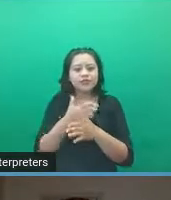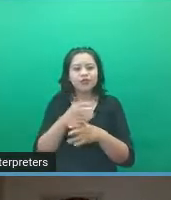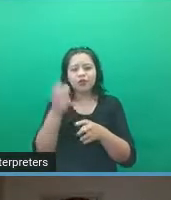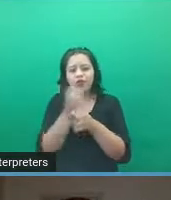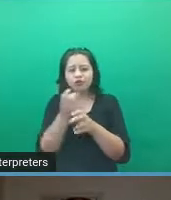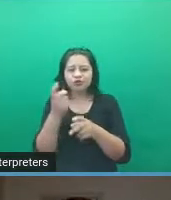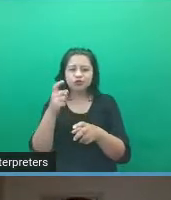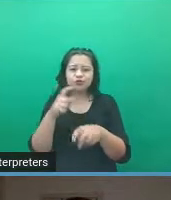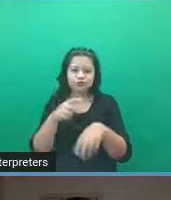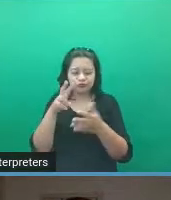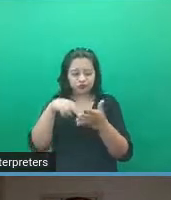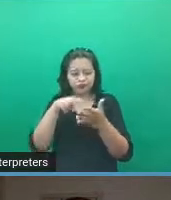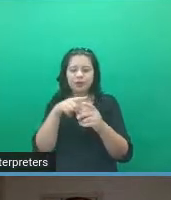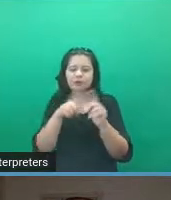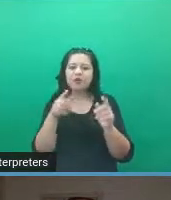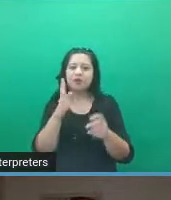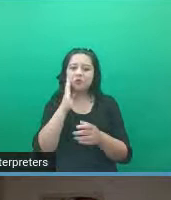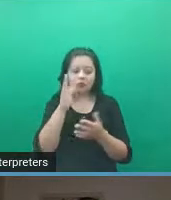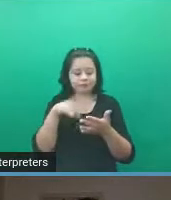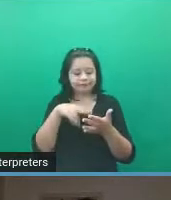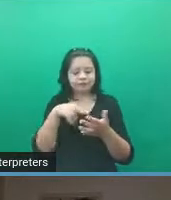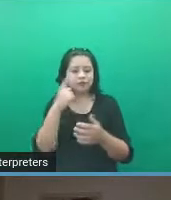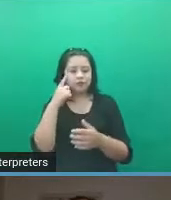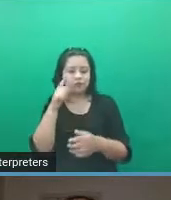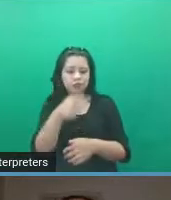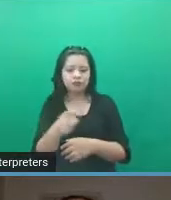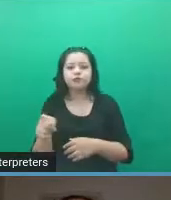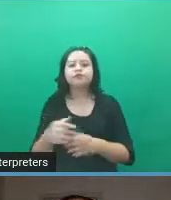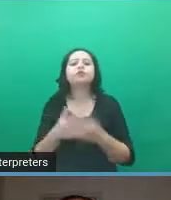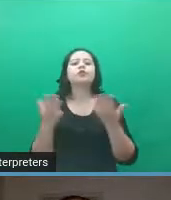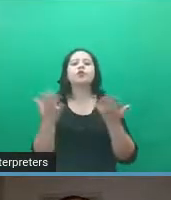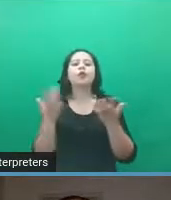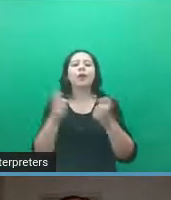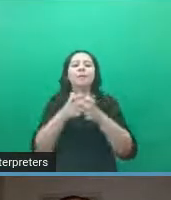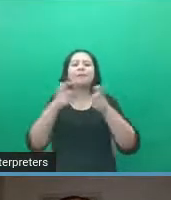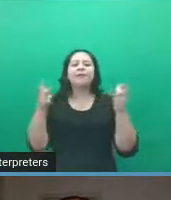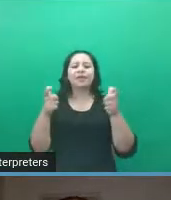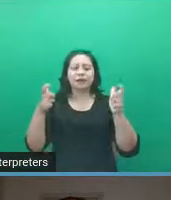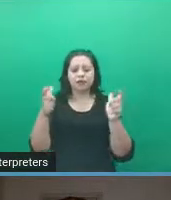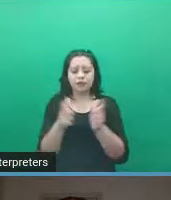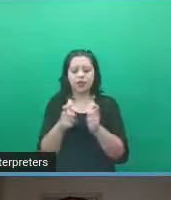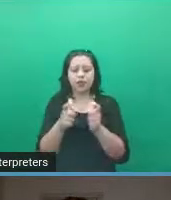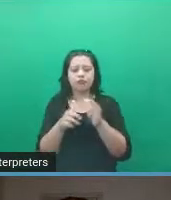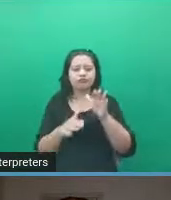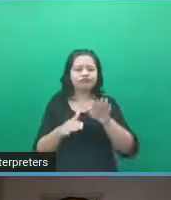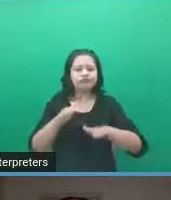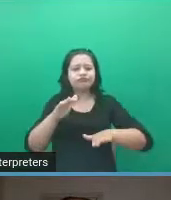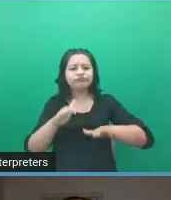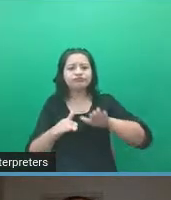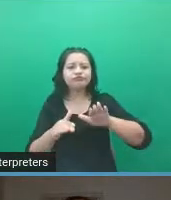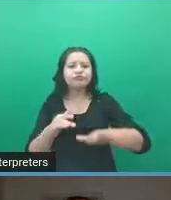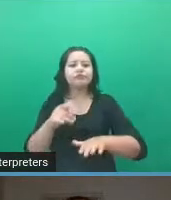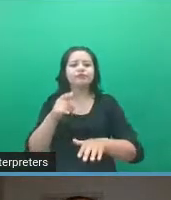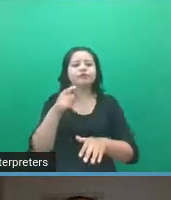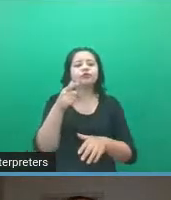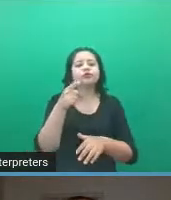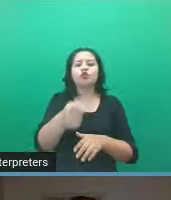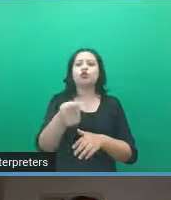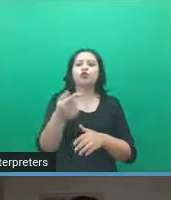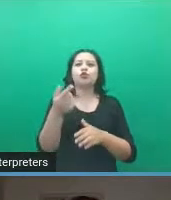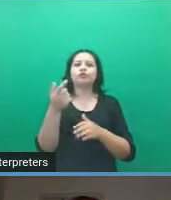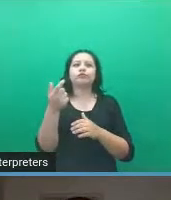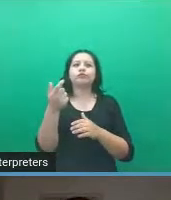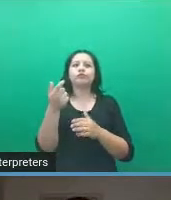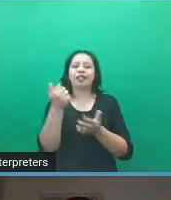I'm going to read some of this out loud. One of the questions was, what big or small steps have you or your colleagues taken within your institution to